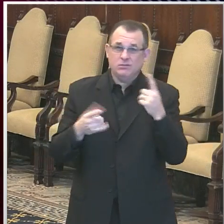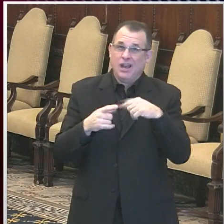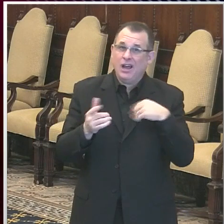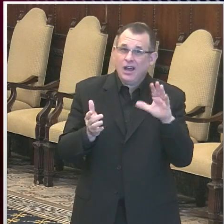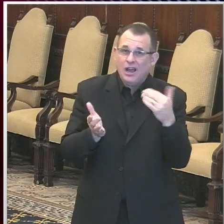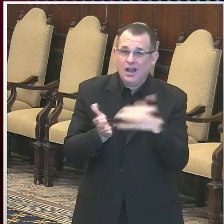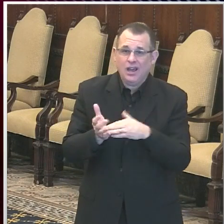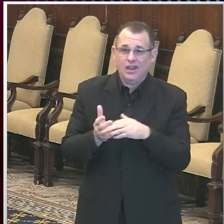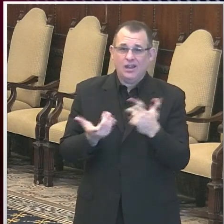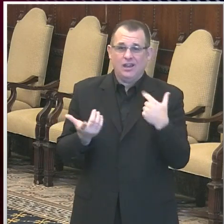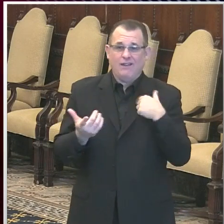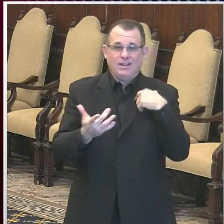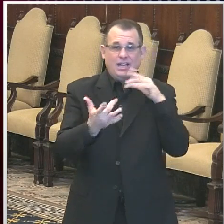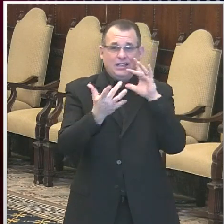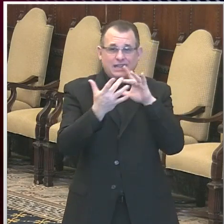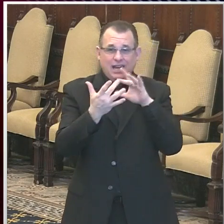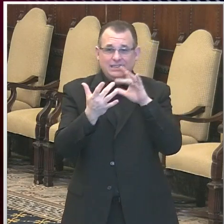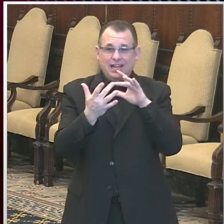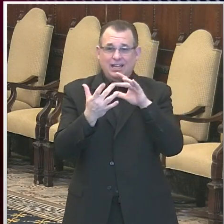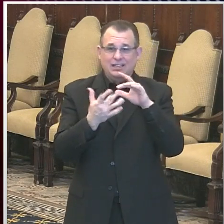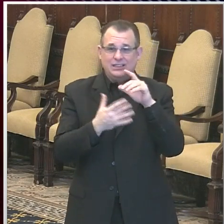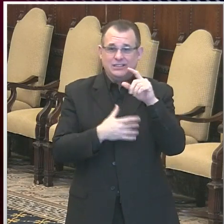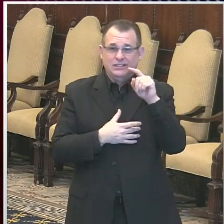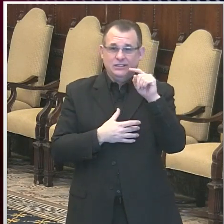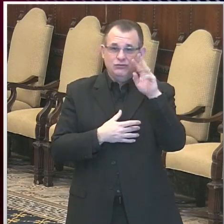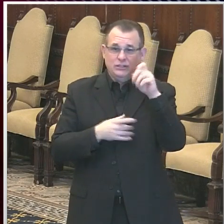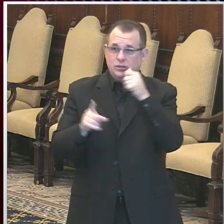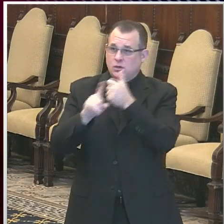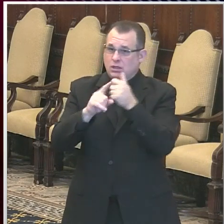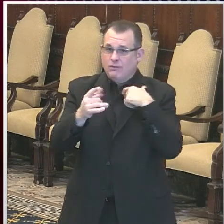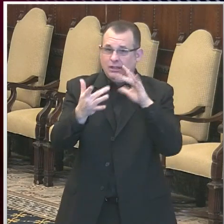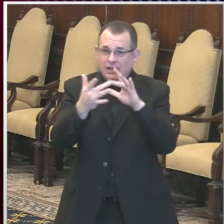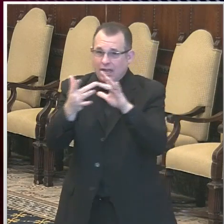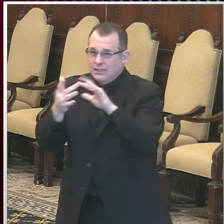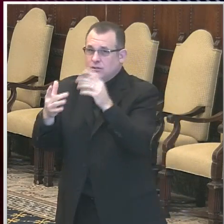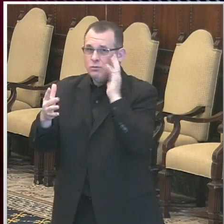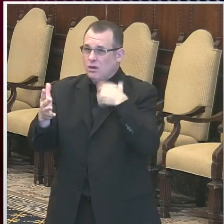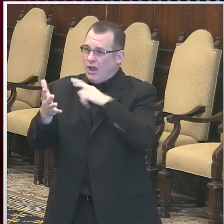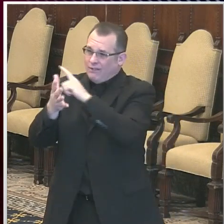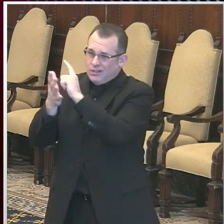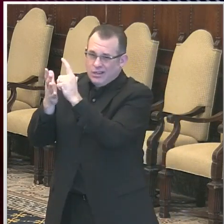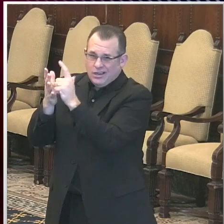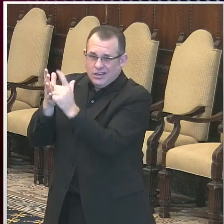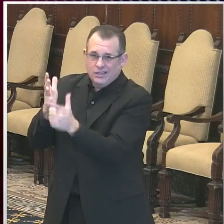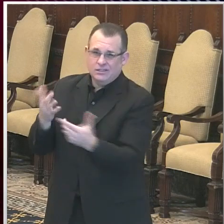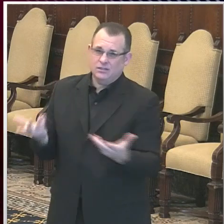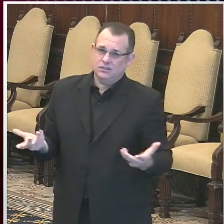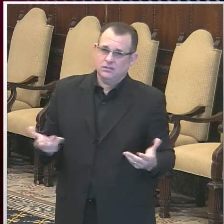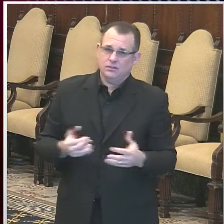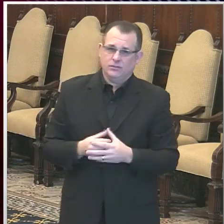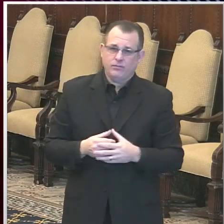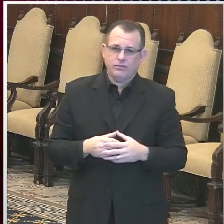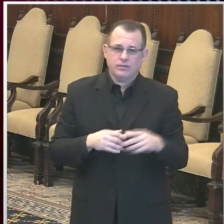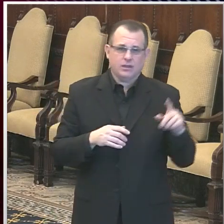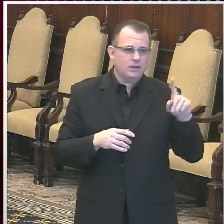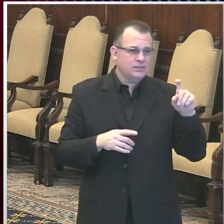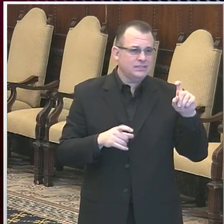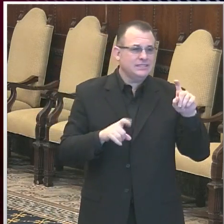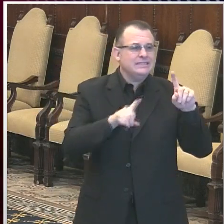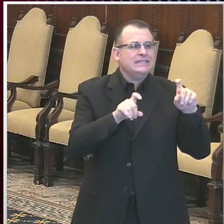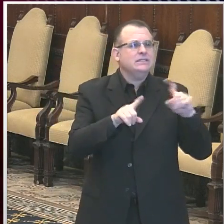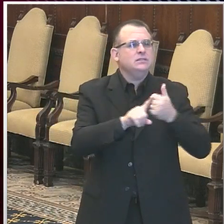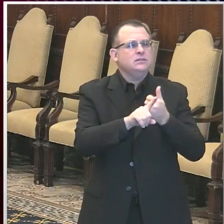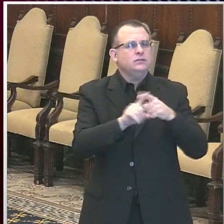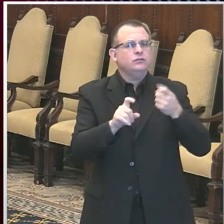tracing and the rest of the work and follow up to that. And where are you trying to get testing supplies? What have you ordered?